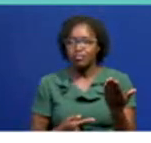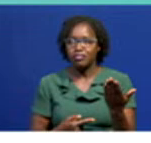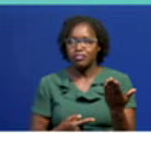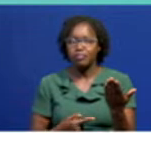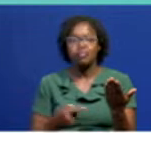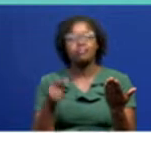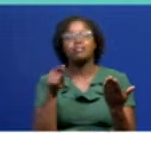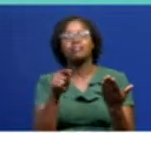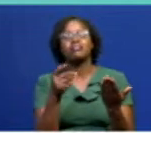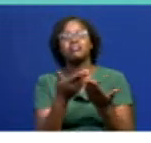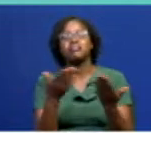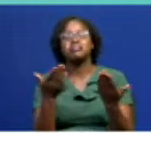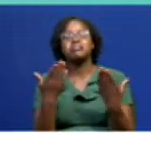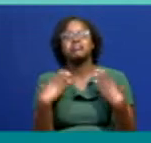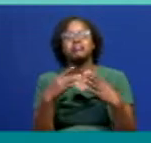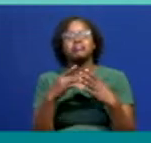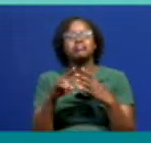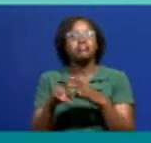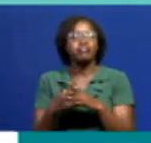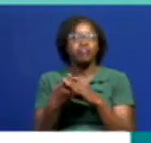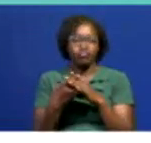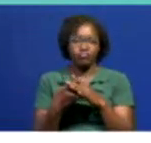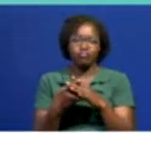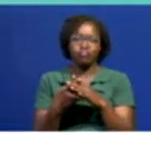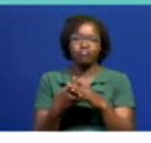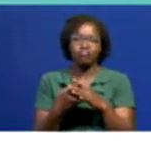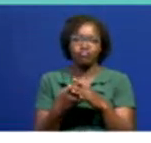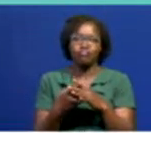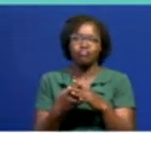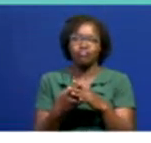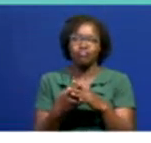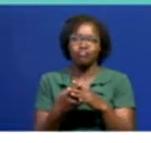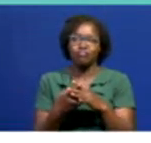this is where humanity began.